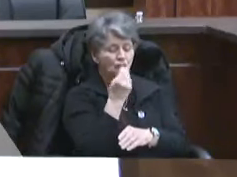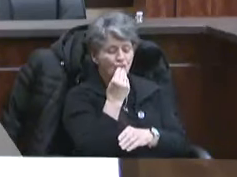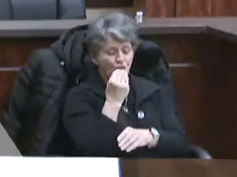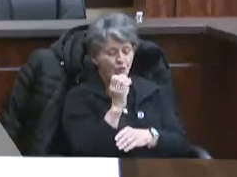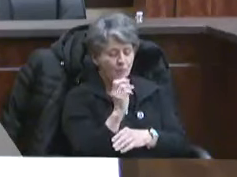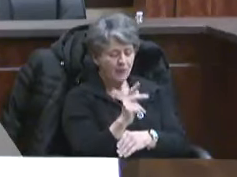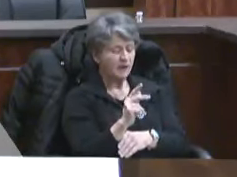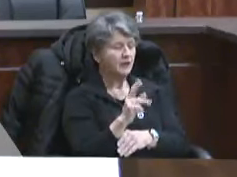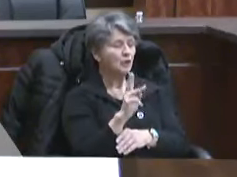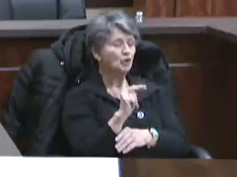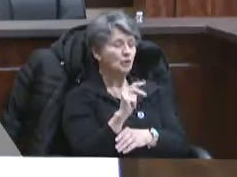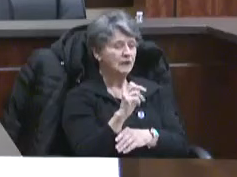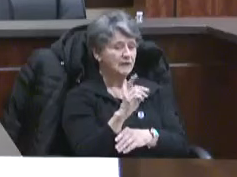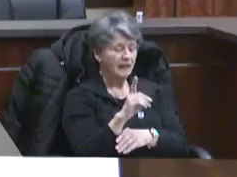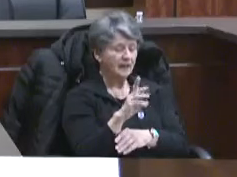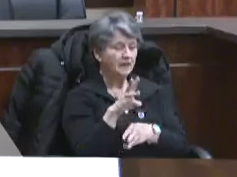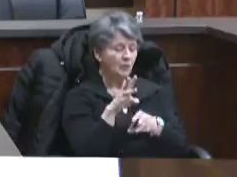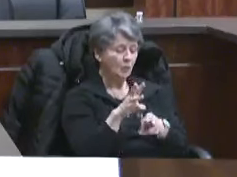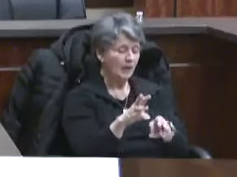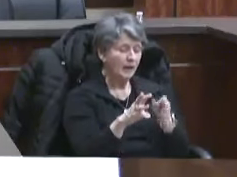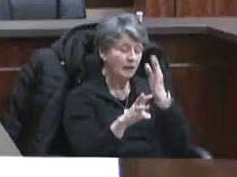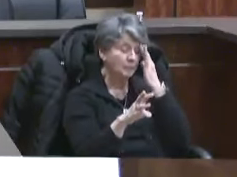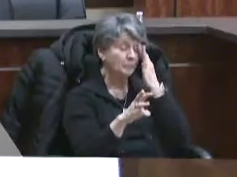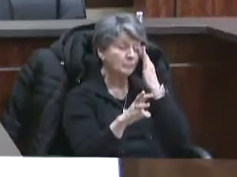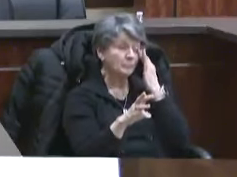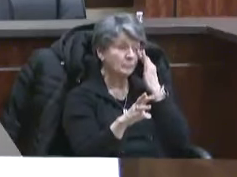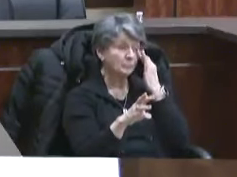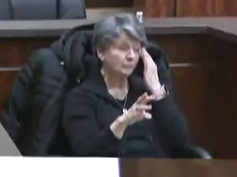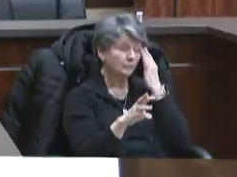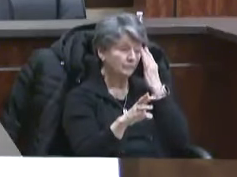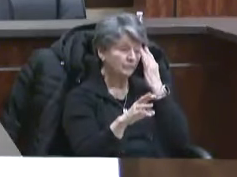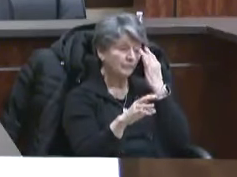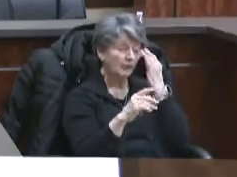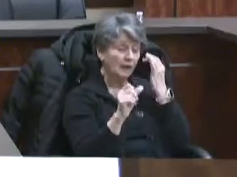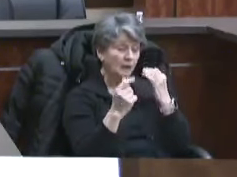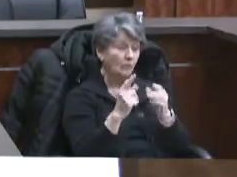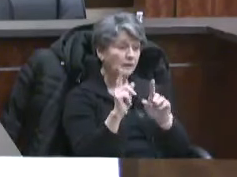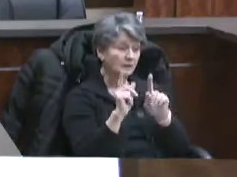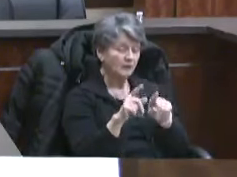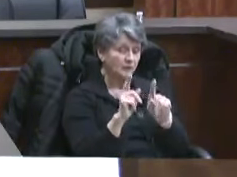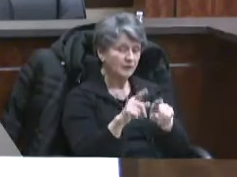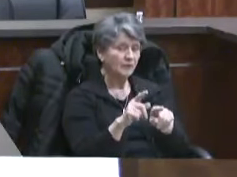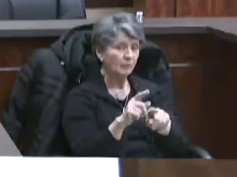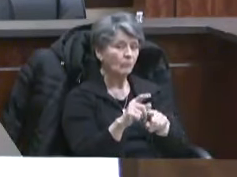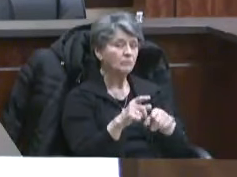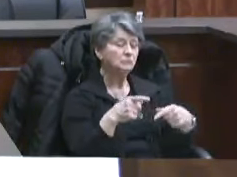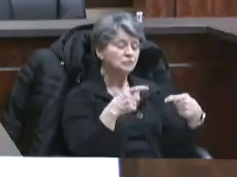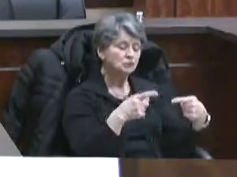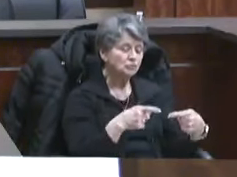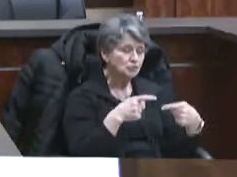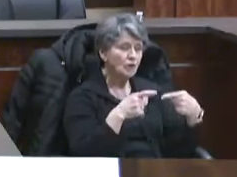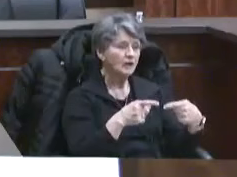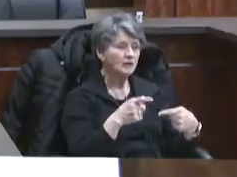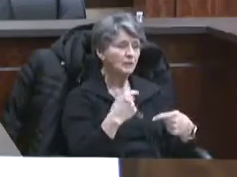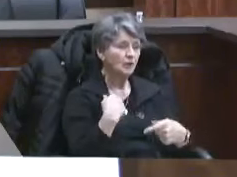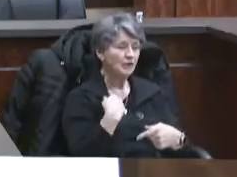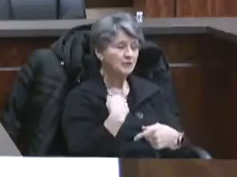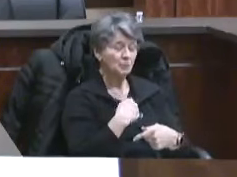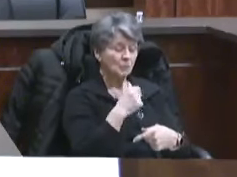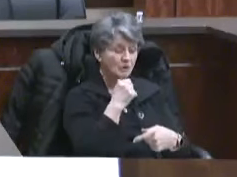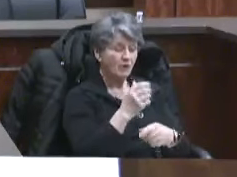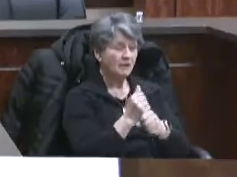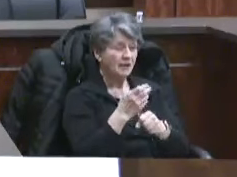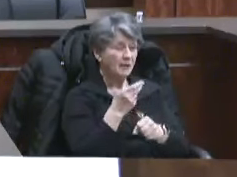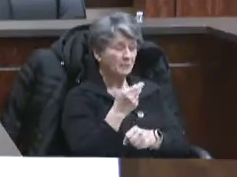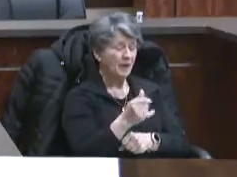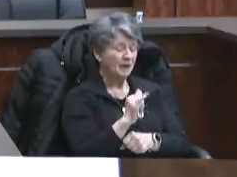Way. But any government workers in Prince George County, you can go to that website if you're struggling, because as you know, we're not getting paid. I'm one of those